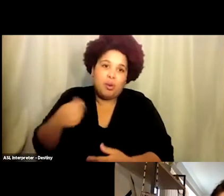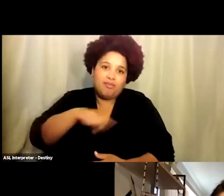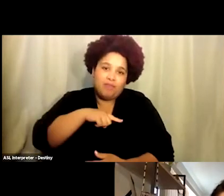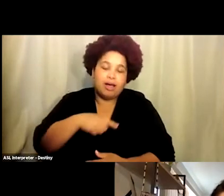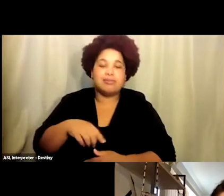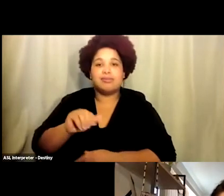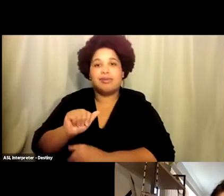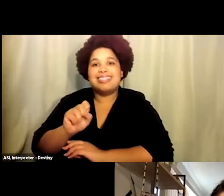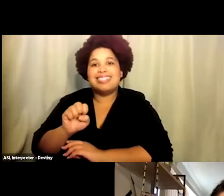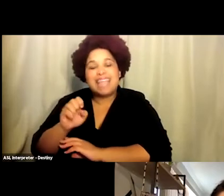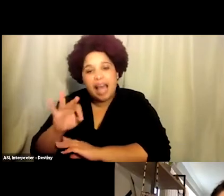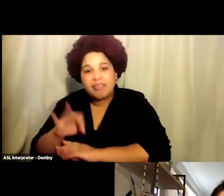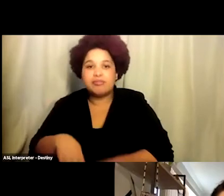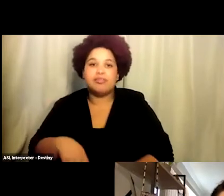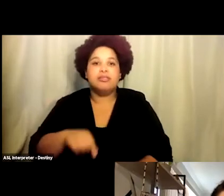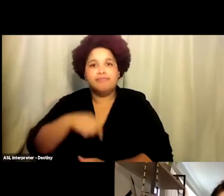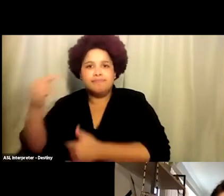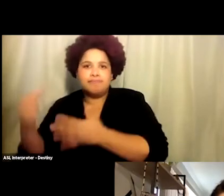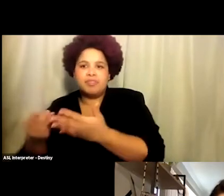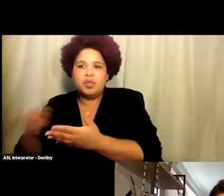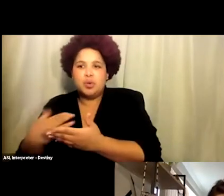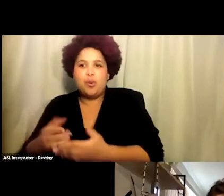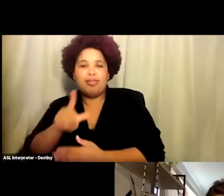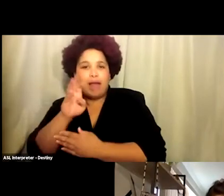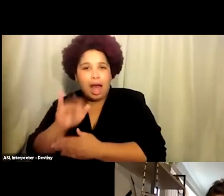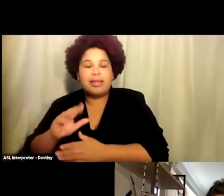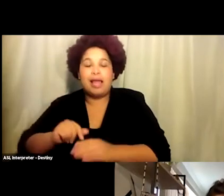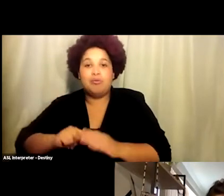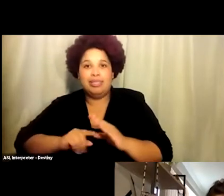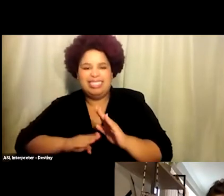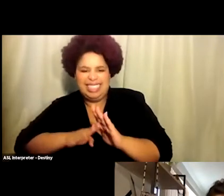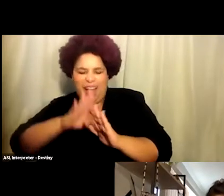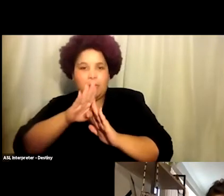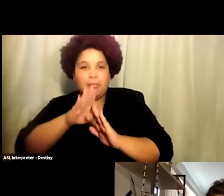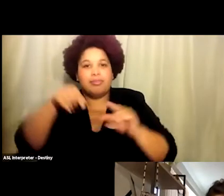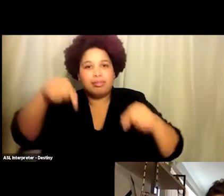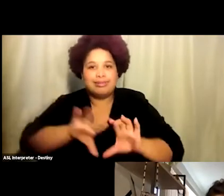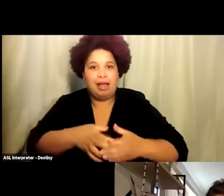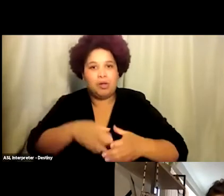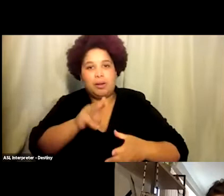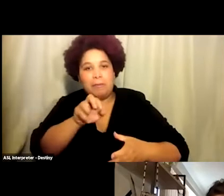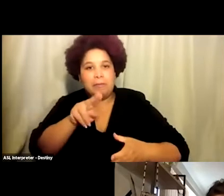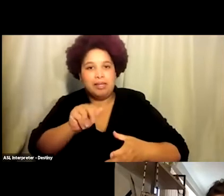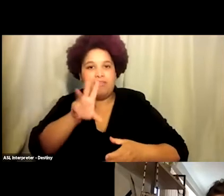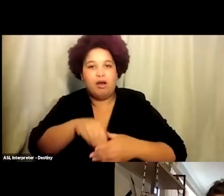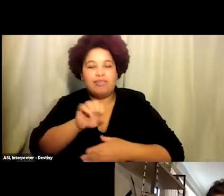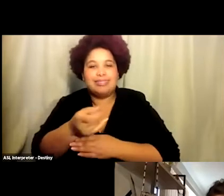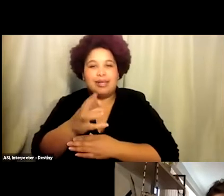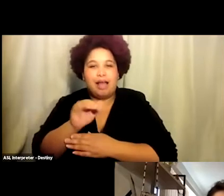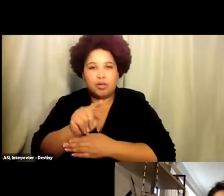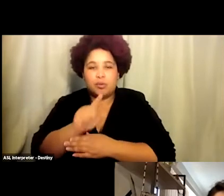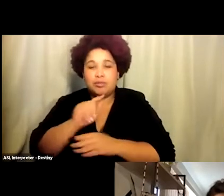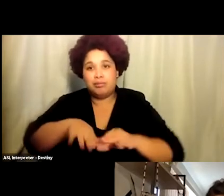Amir Talai and Amin Al-Gamal, who helped us lobby and successfully build the MENA category into SAG-AFTRA, which has ended up having major